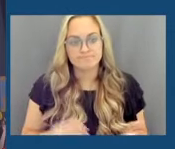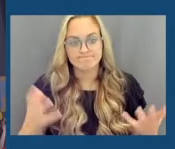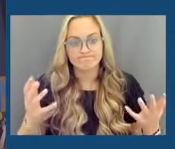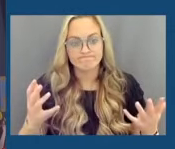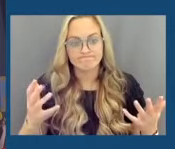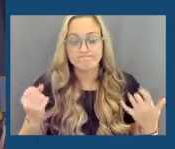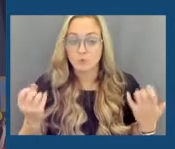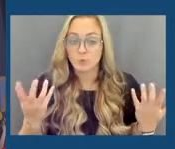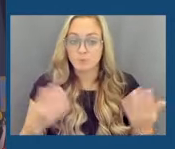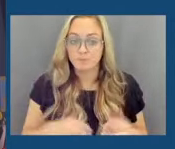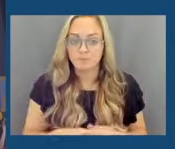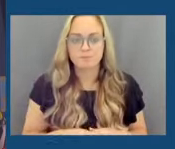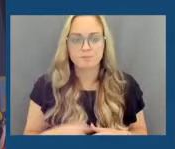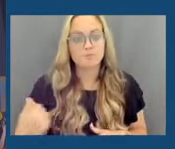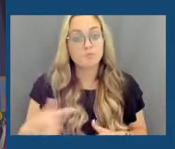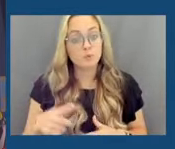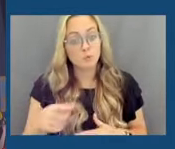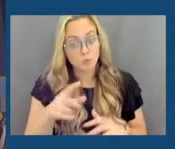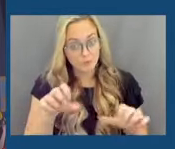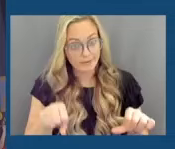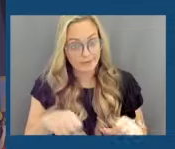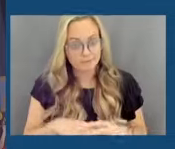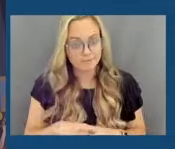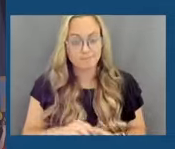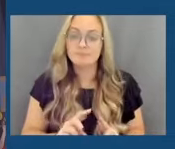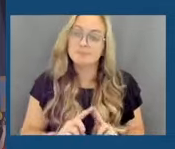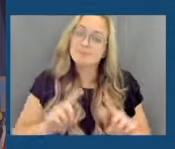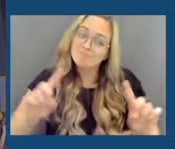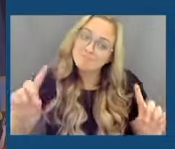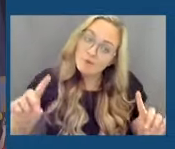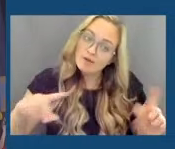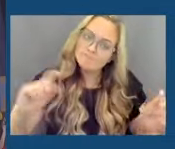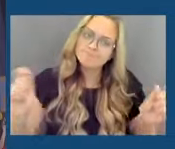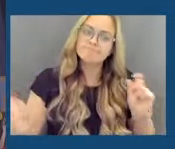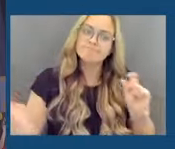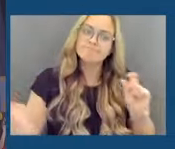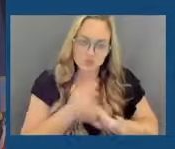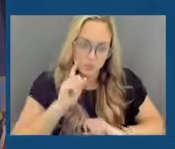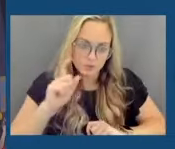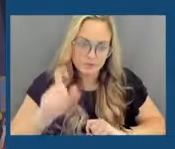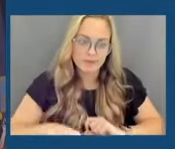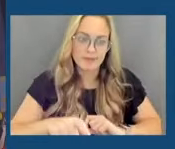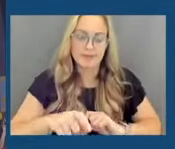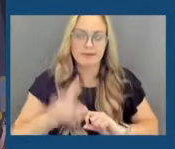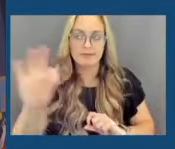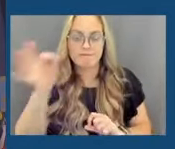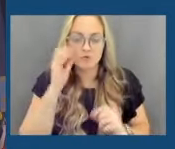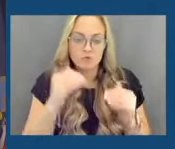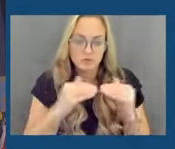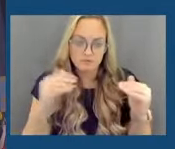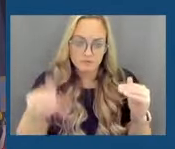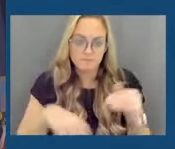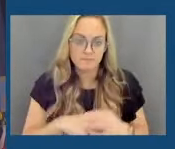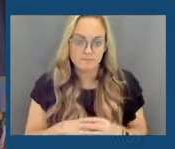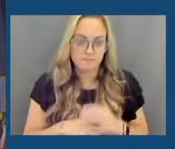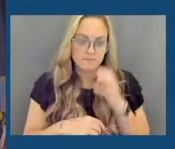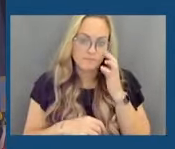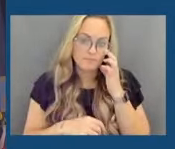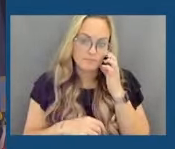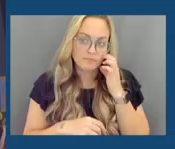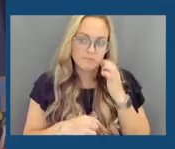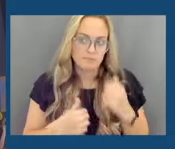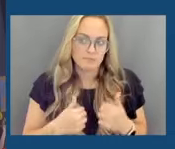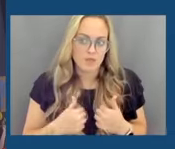So we're doing what we can, but these are changes we're going to need at the federal level. I'm